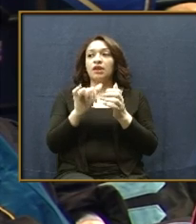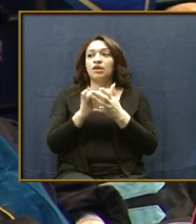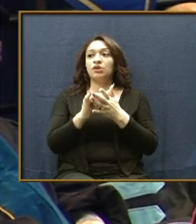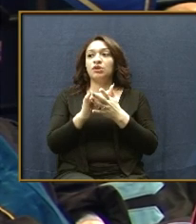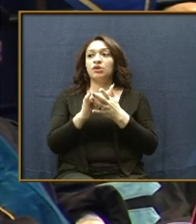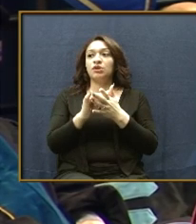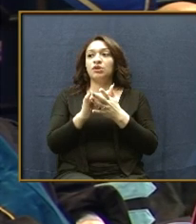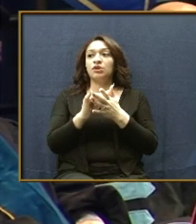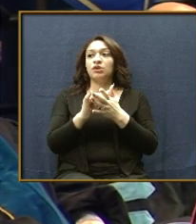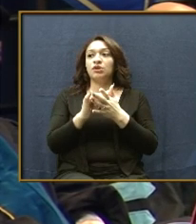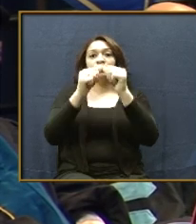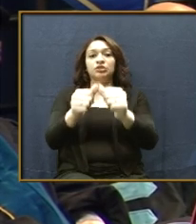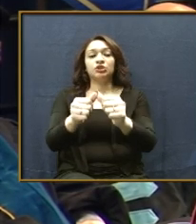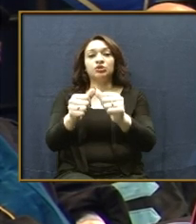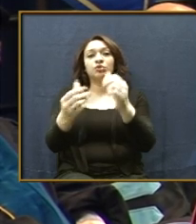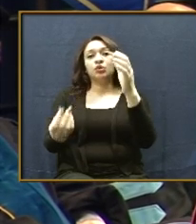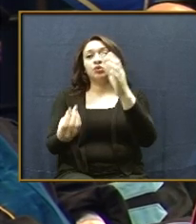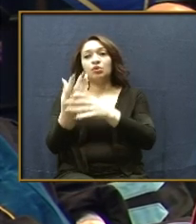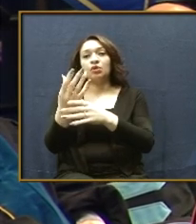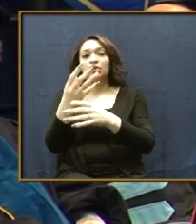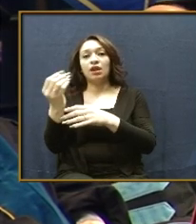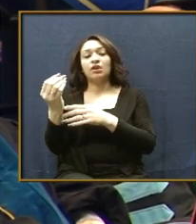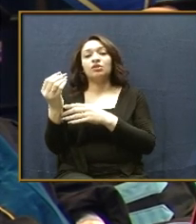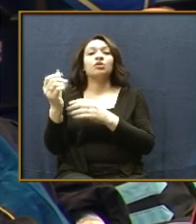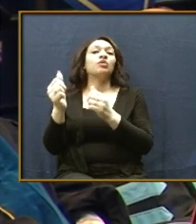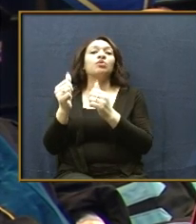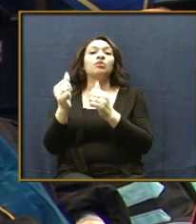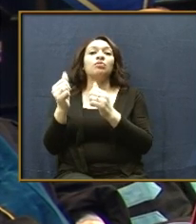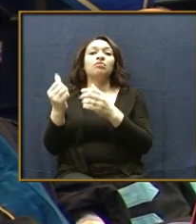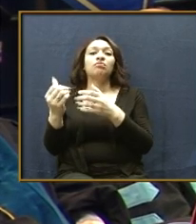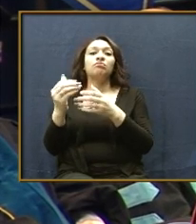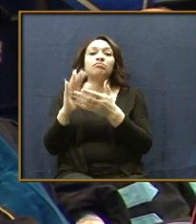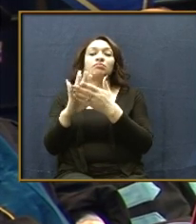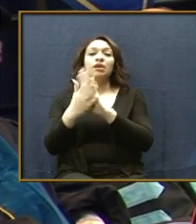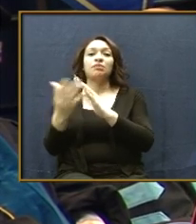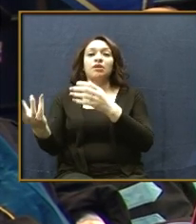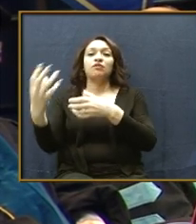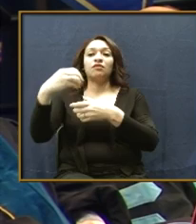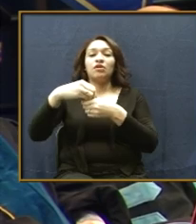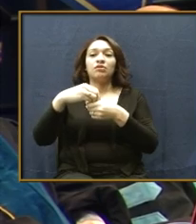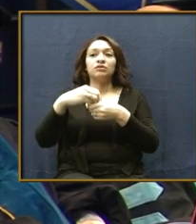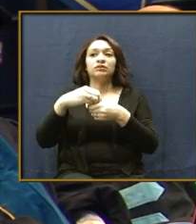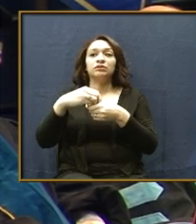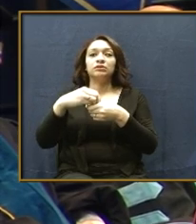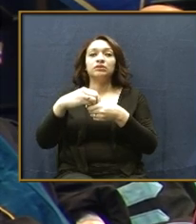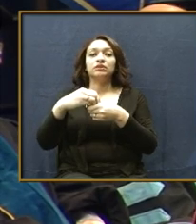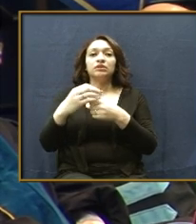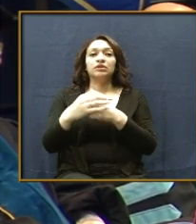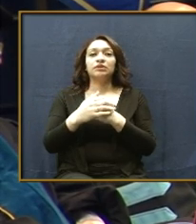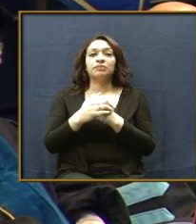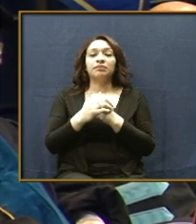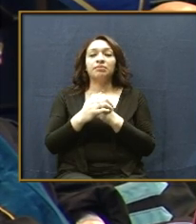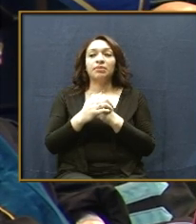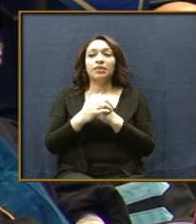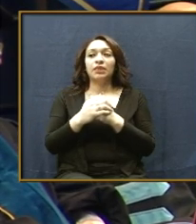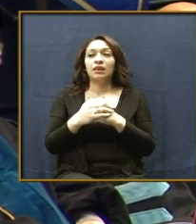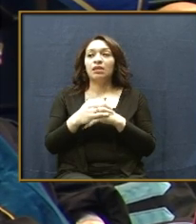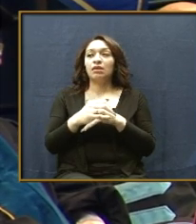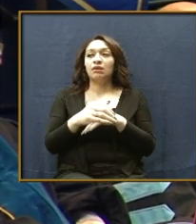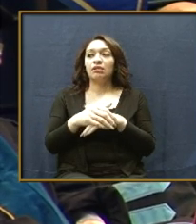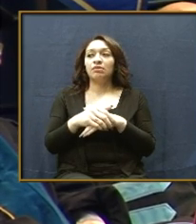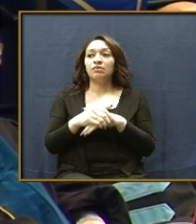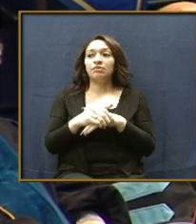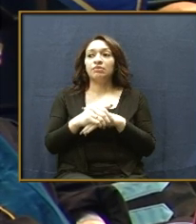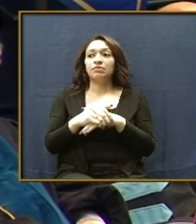growth and getting involved. It was the enthusiasm of our alumni and the support of Bob and Jean